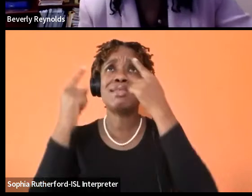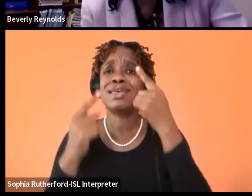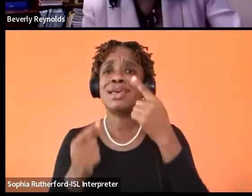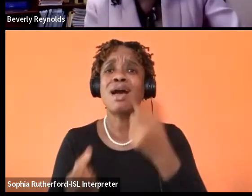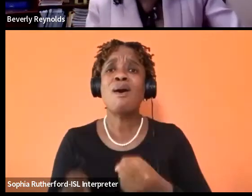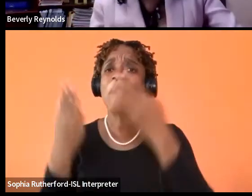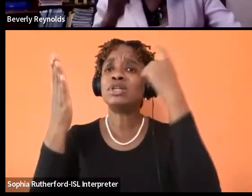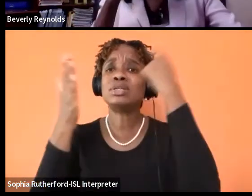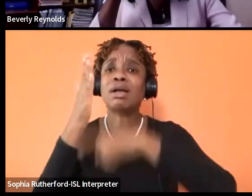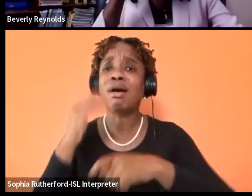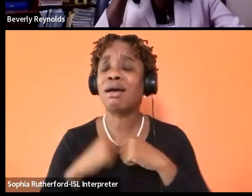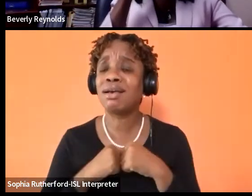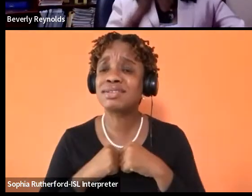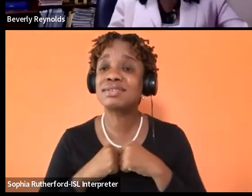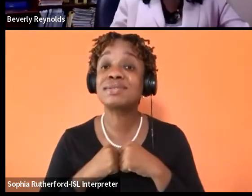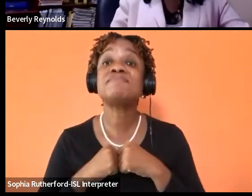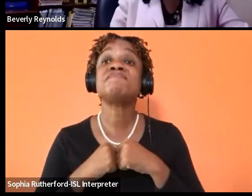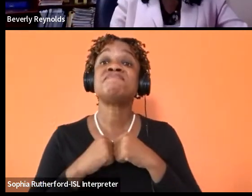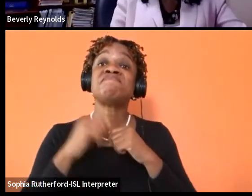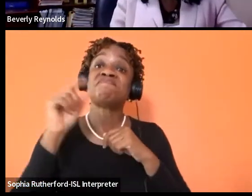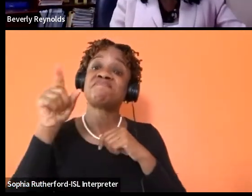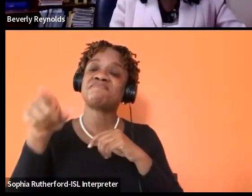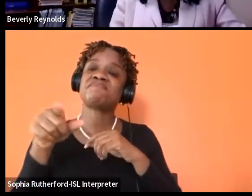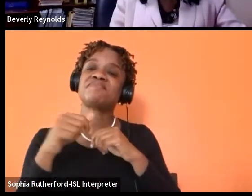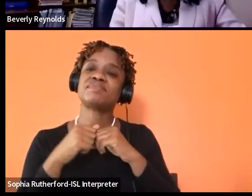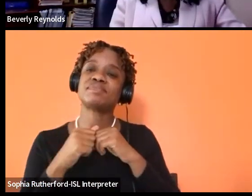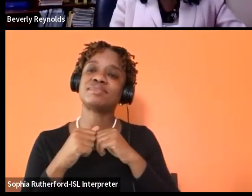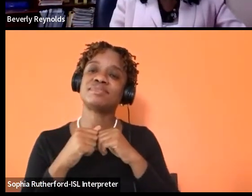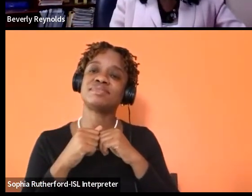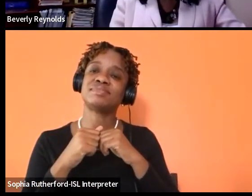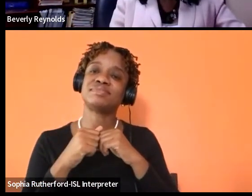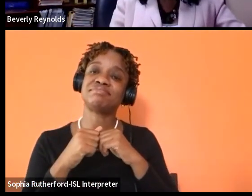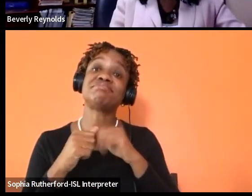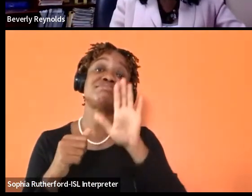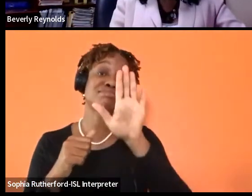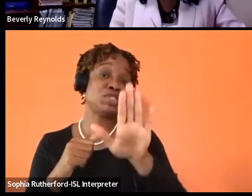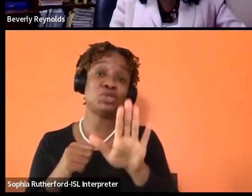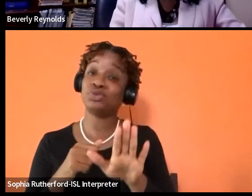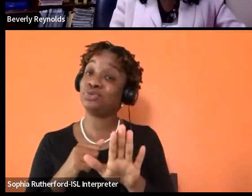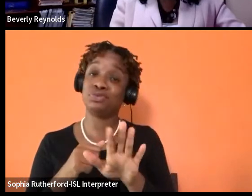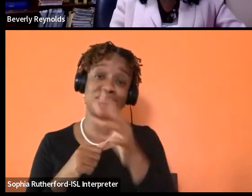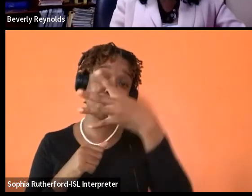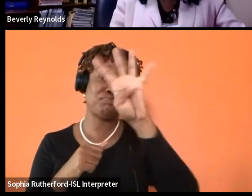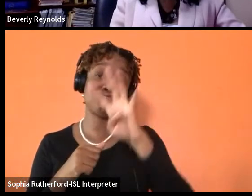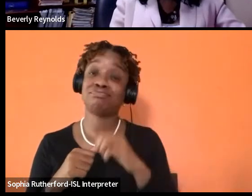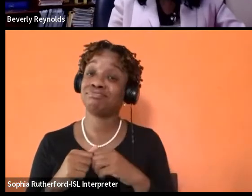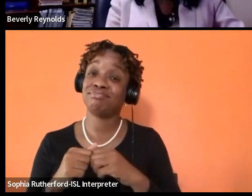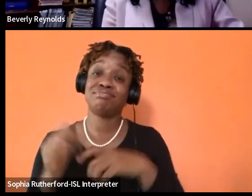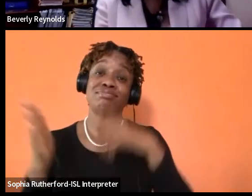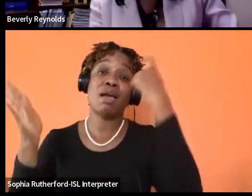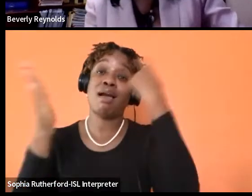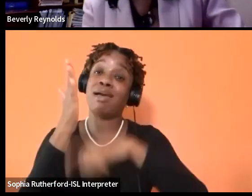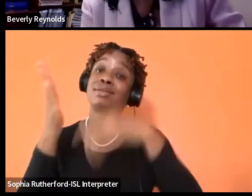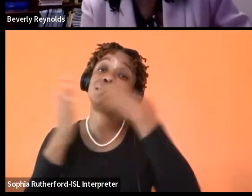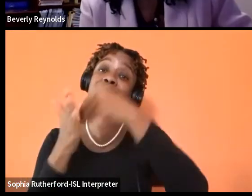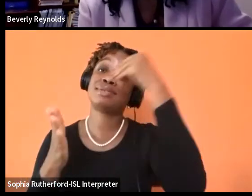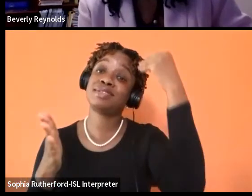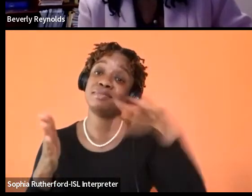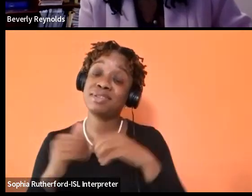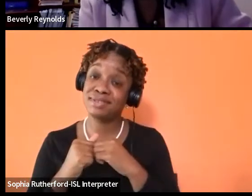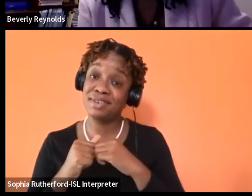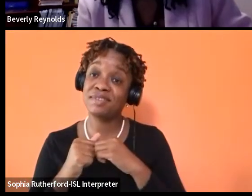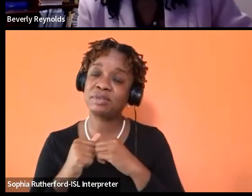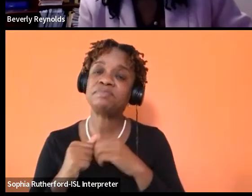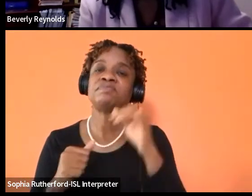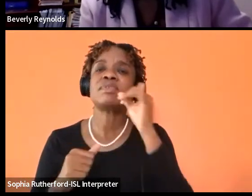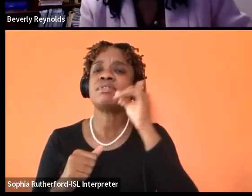Wow, that is a very, you hit the nail on the head. It is costly. And I think Dr. Dixon alluded to it yesterday